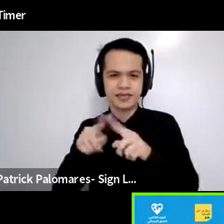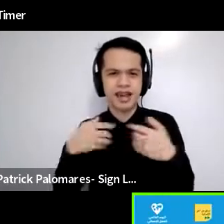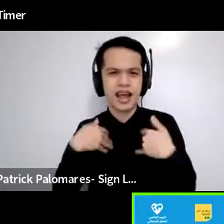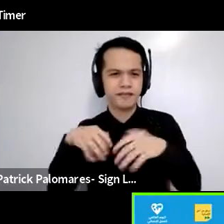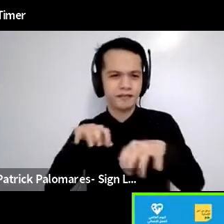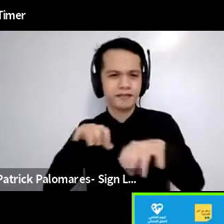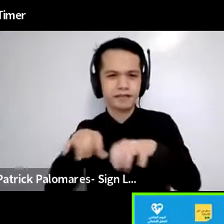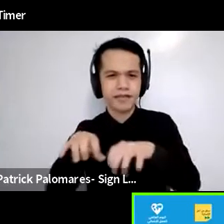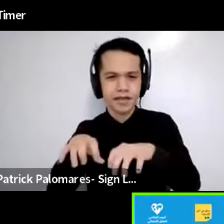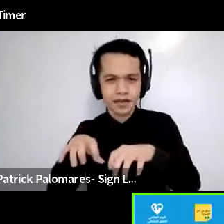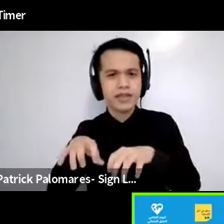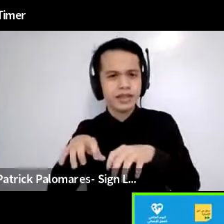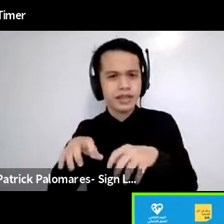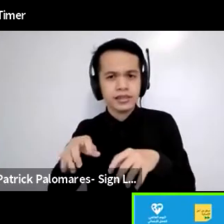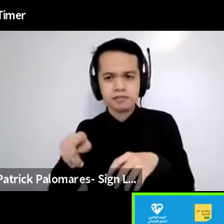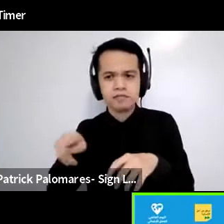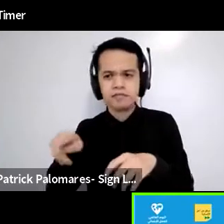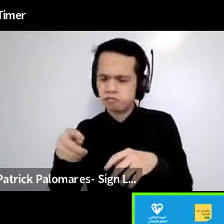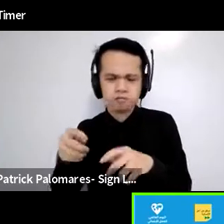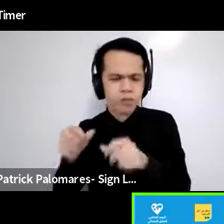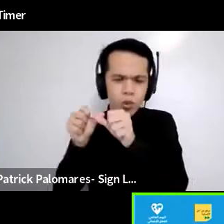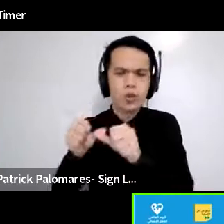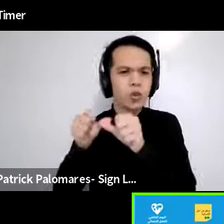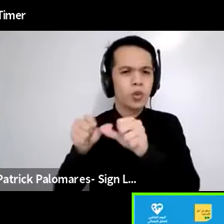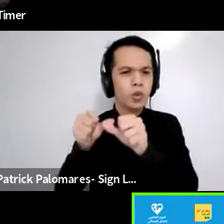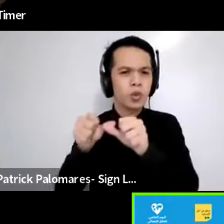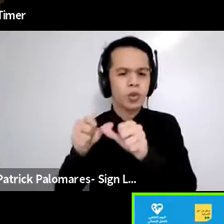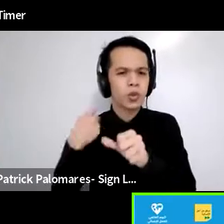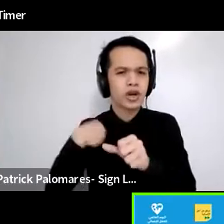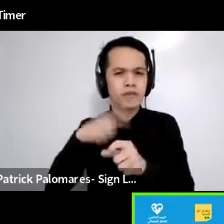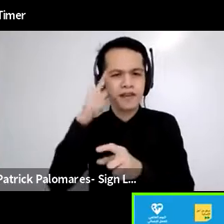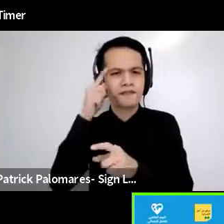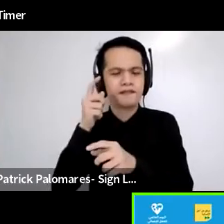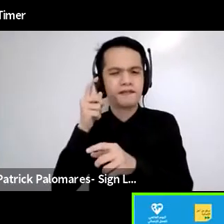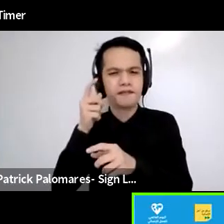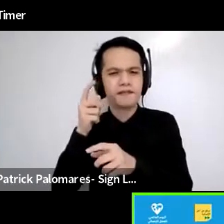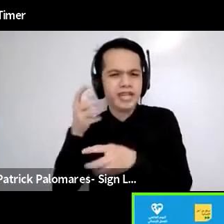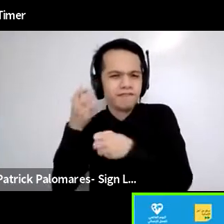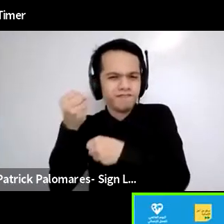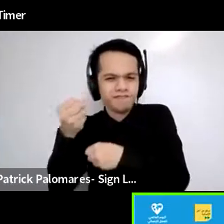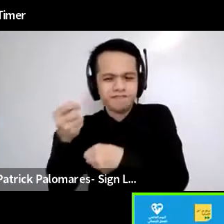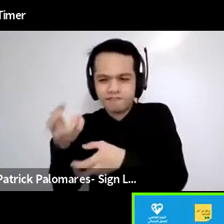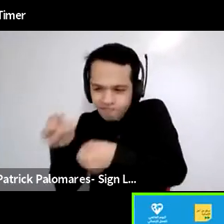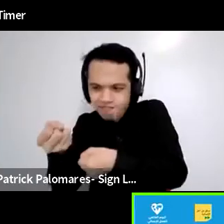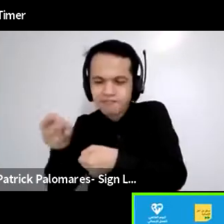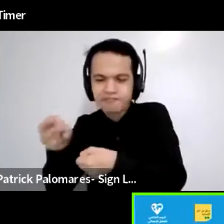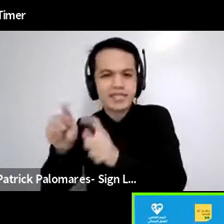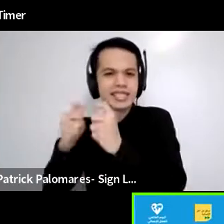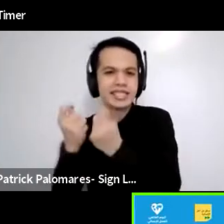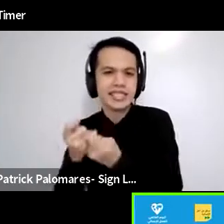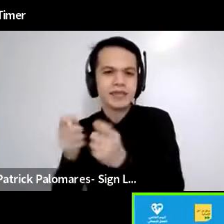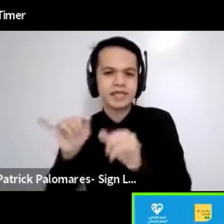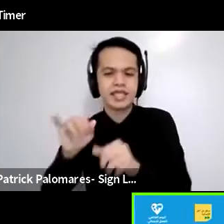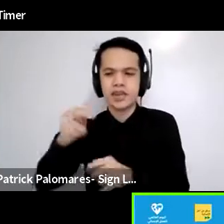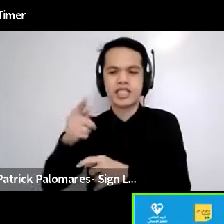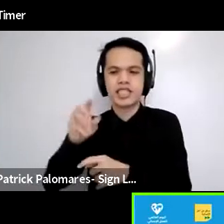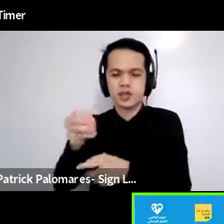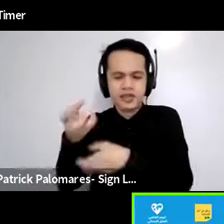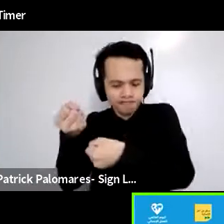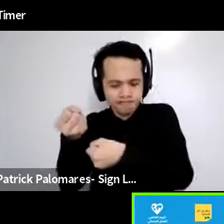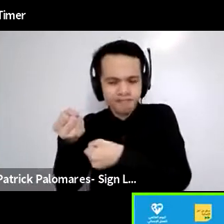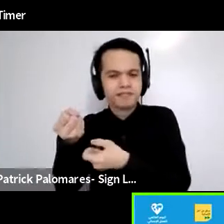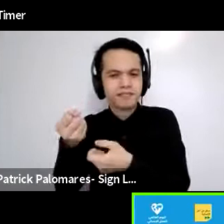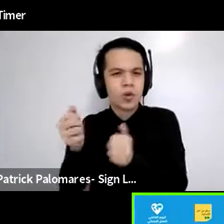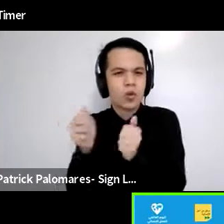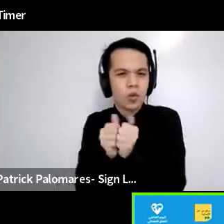we're still in there. And we have a lot of faith in our teams and all the NGOs here with us in